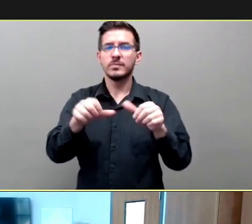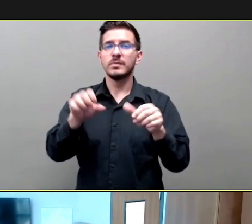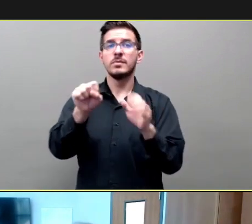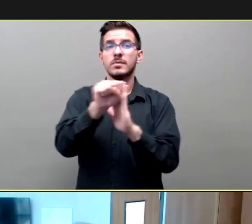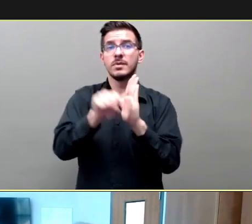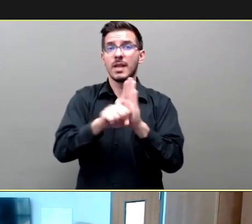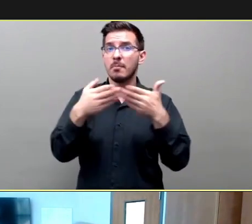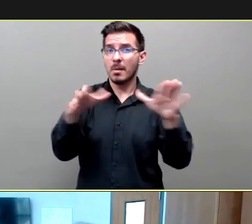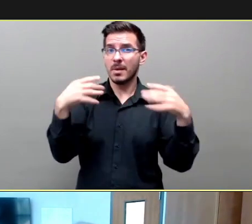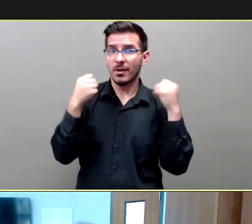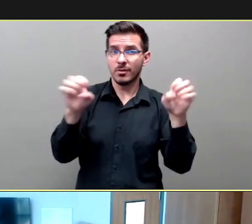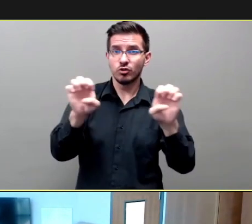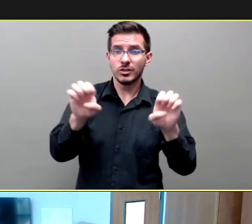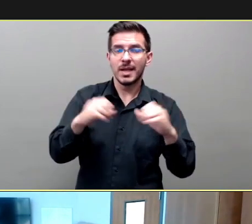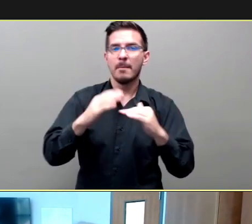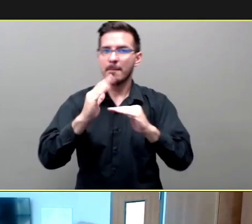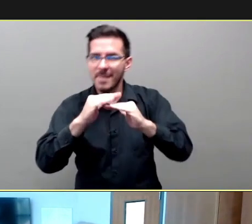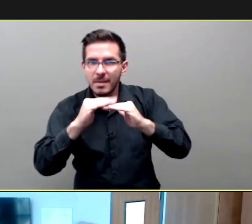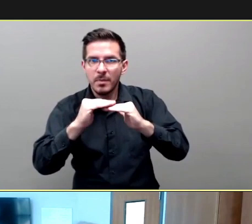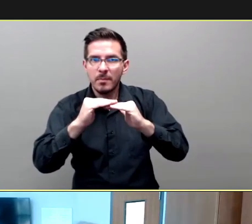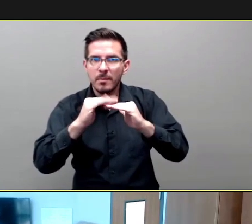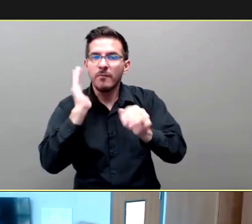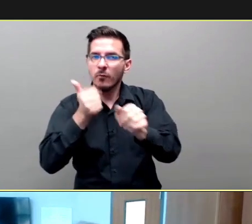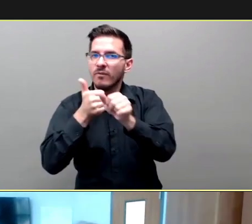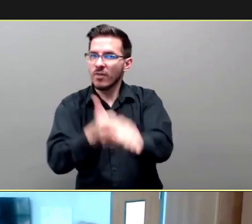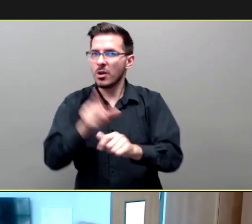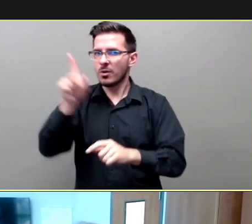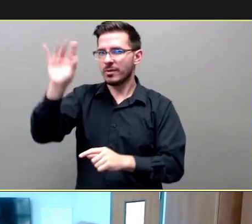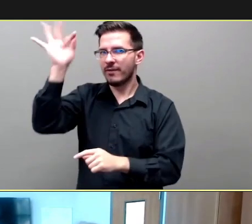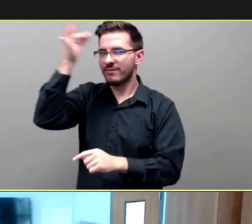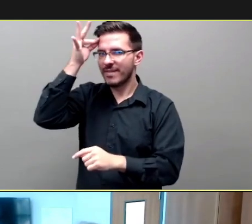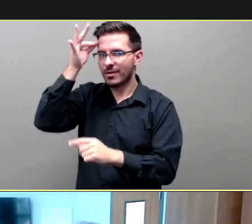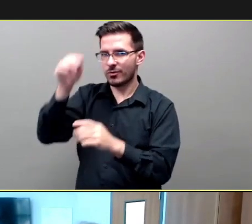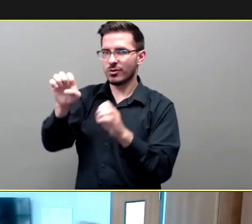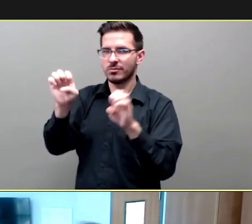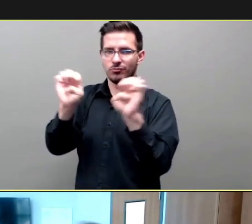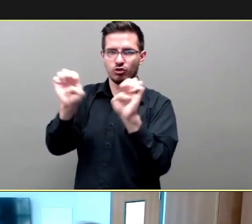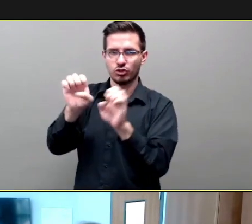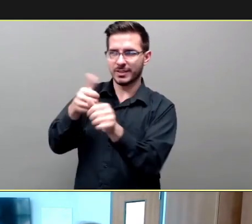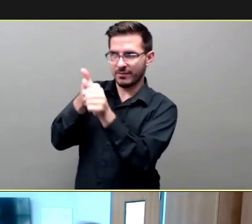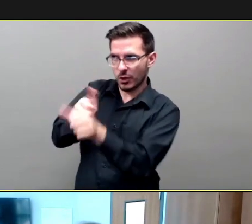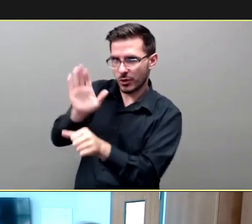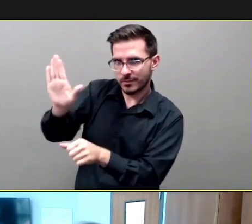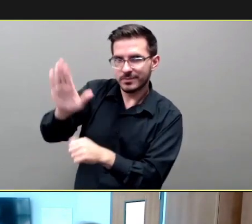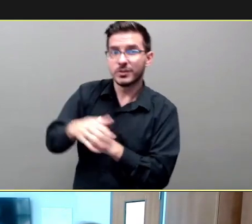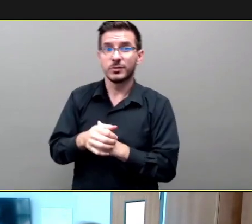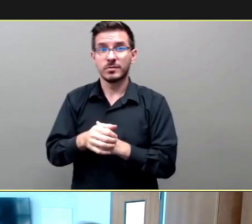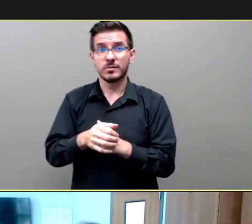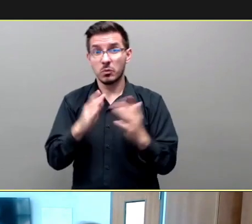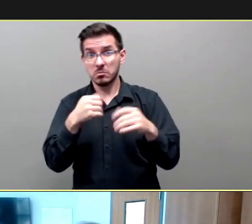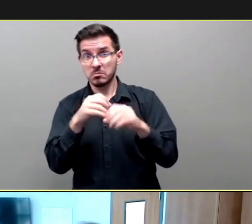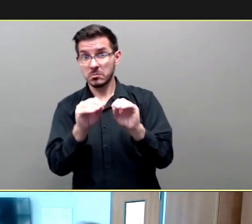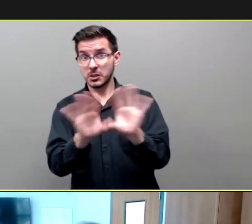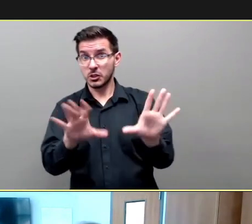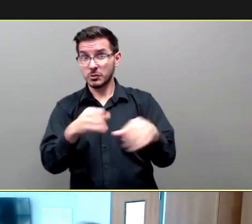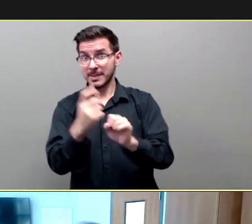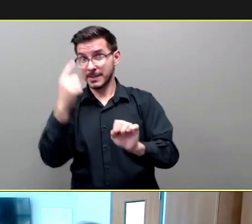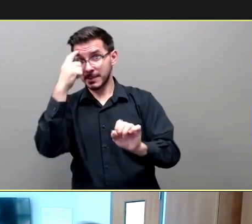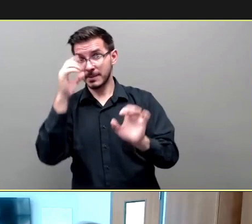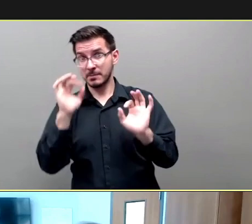at a minimum until the national public health emergency is no longer in place. Hope that makes sense, but